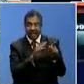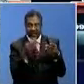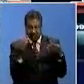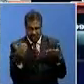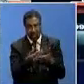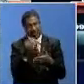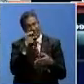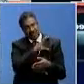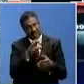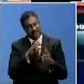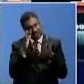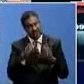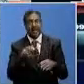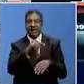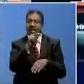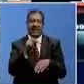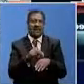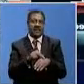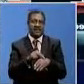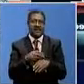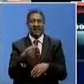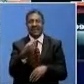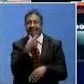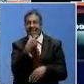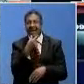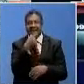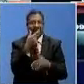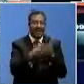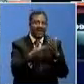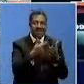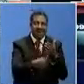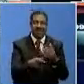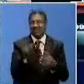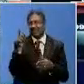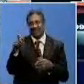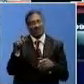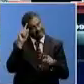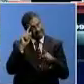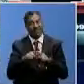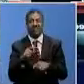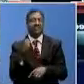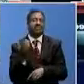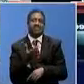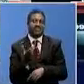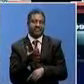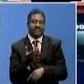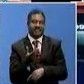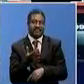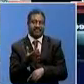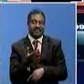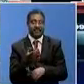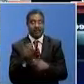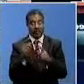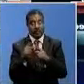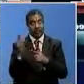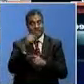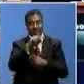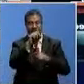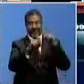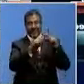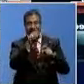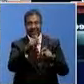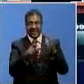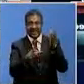will therefore not adopt any gay rights. She was speaking in Parliament today during the Vice President's question